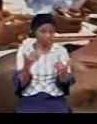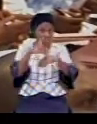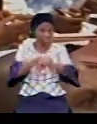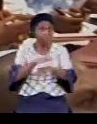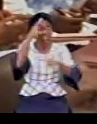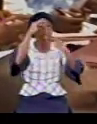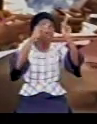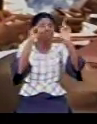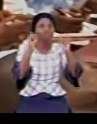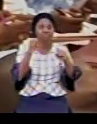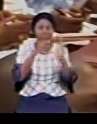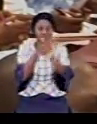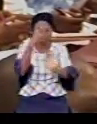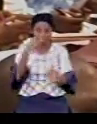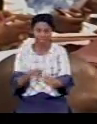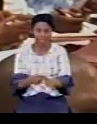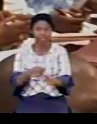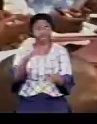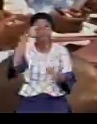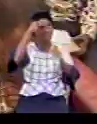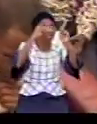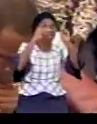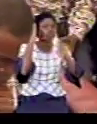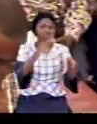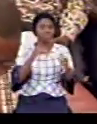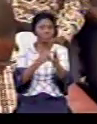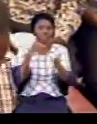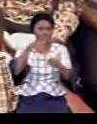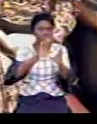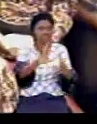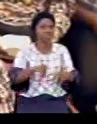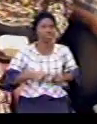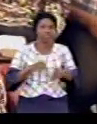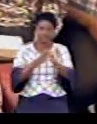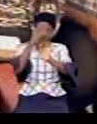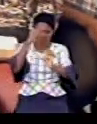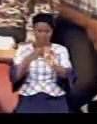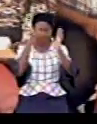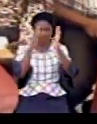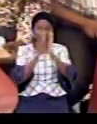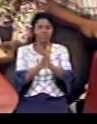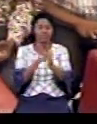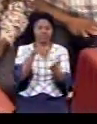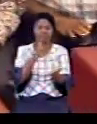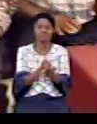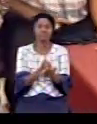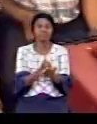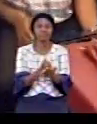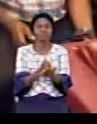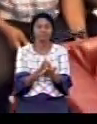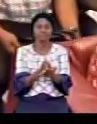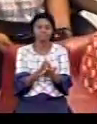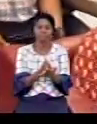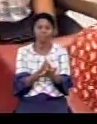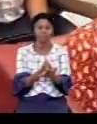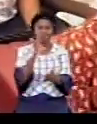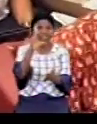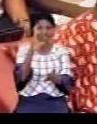is able. He will do it in your life in Jesus' name. Very important faith.